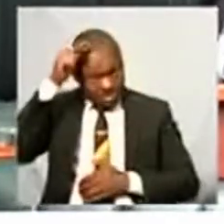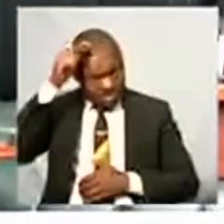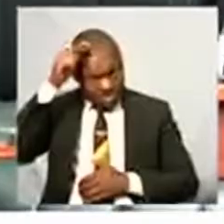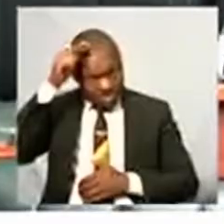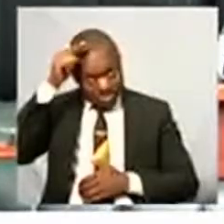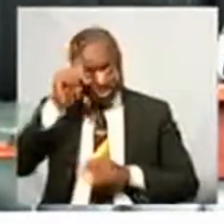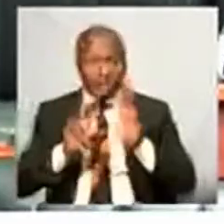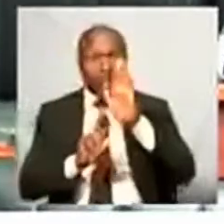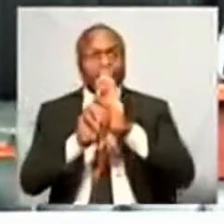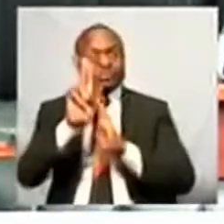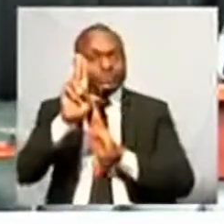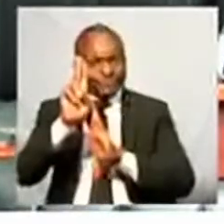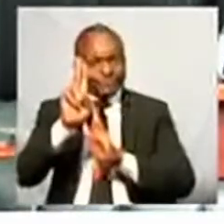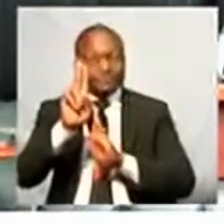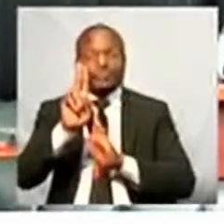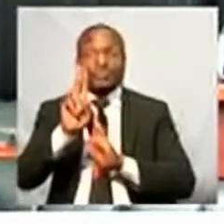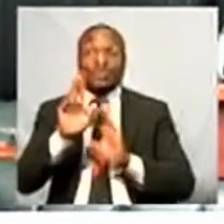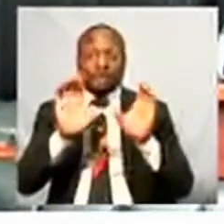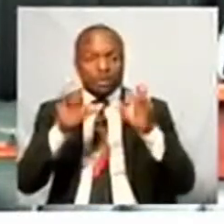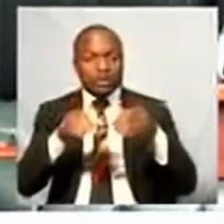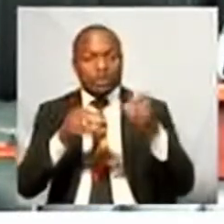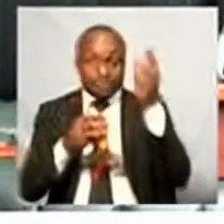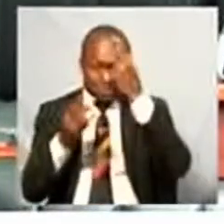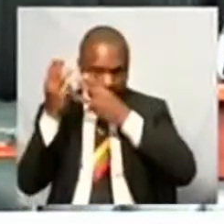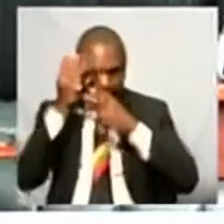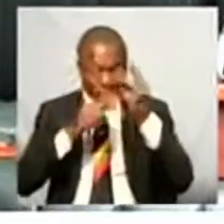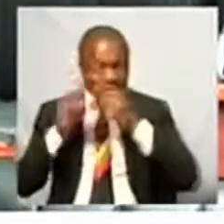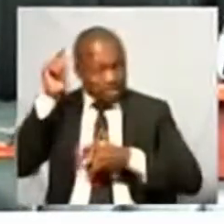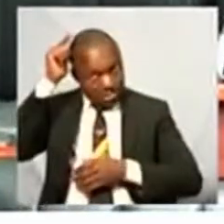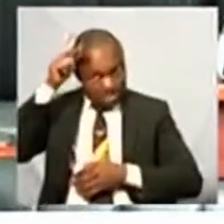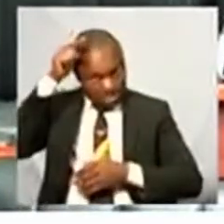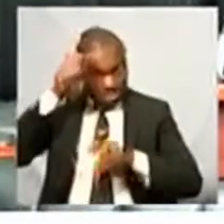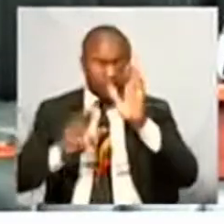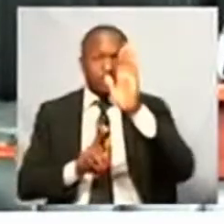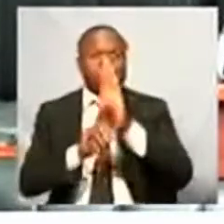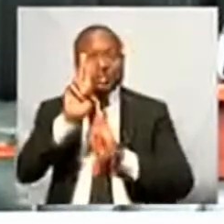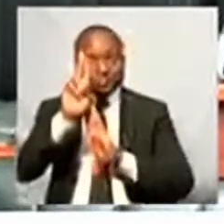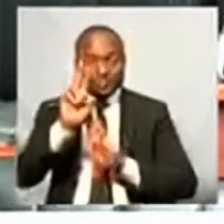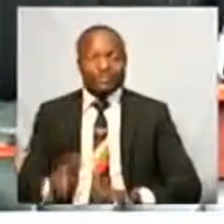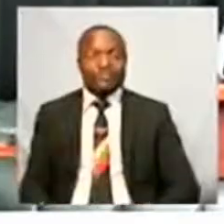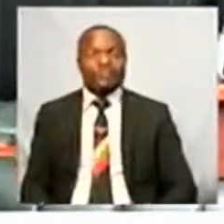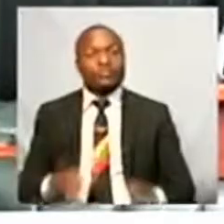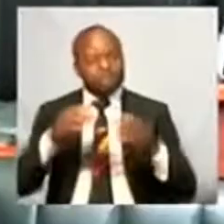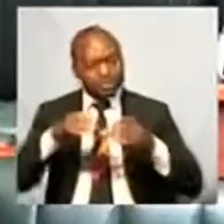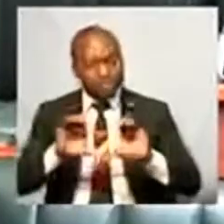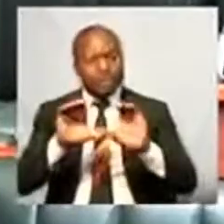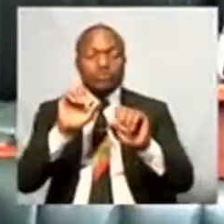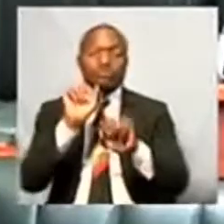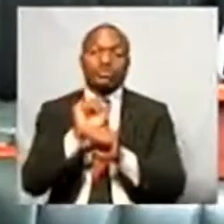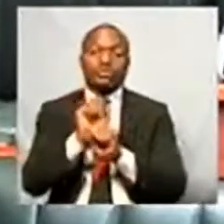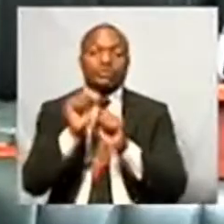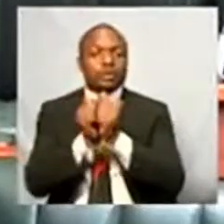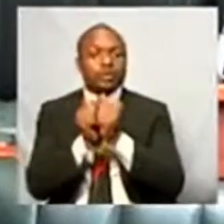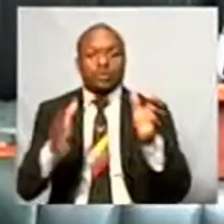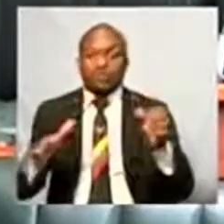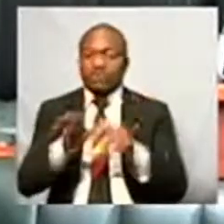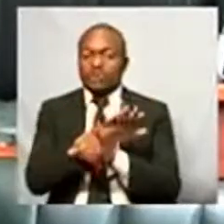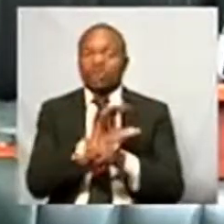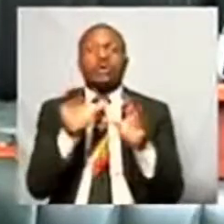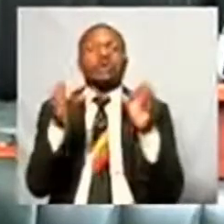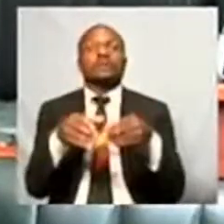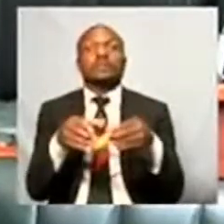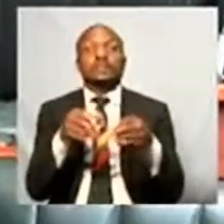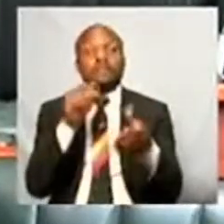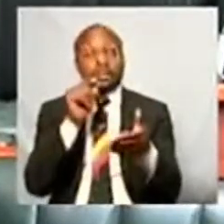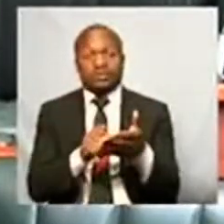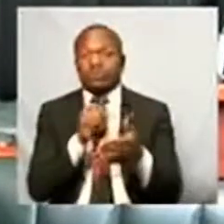University. Madam Speaker, the committee is concerned that Levi Mwanawasa Medical University continues to operate without a full council.